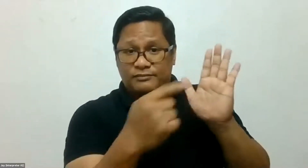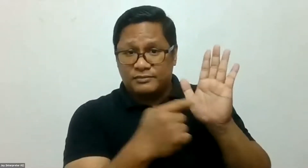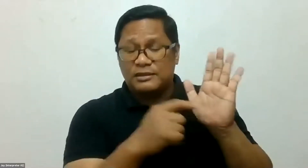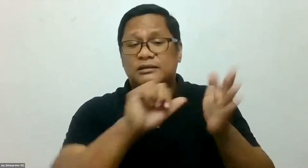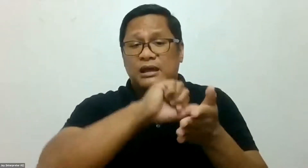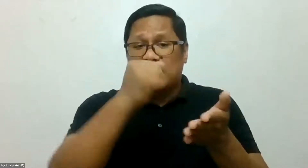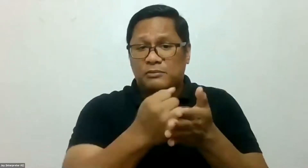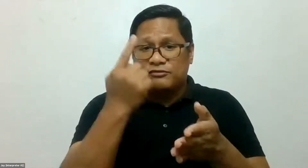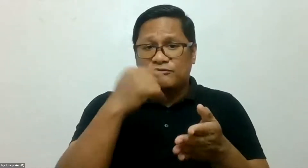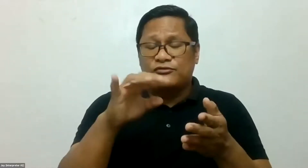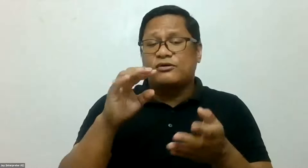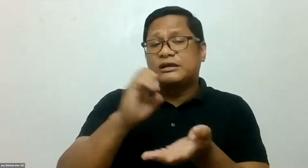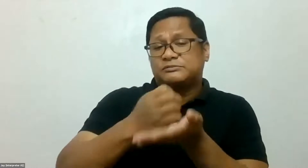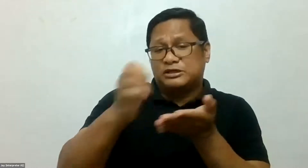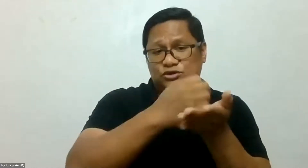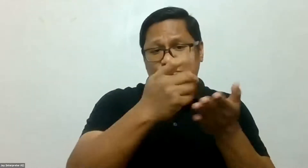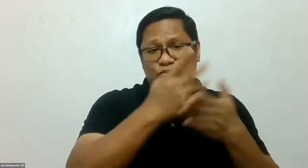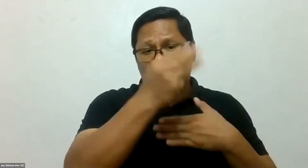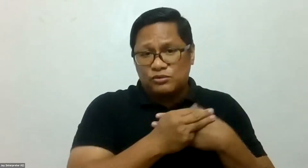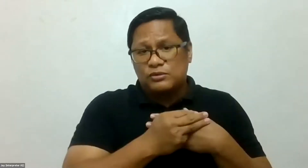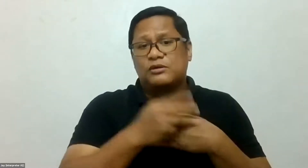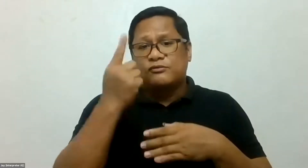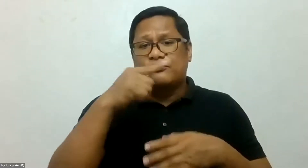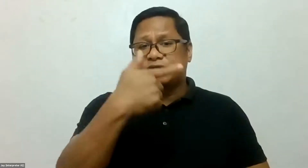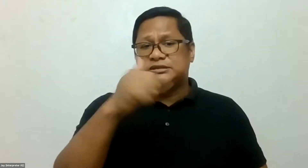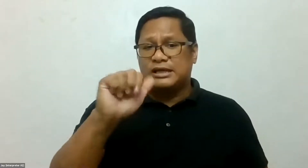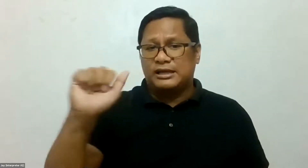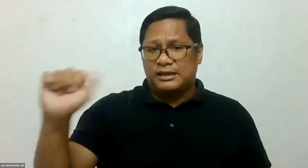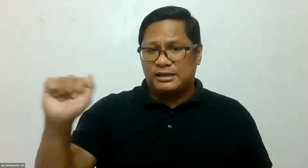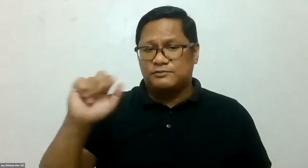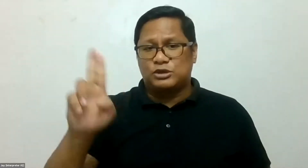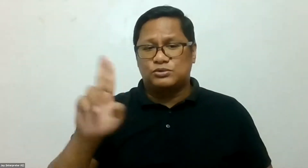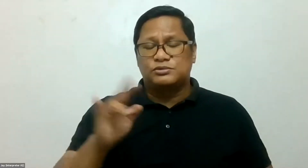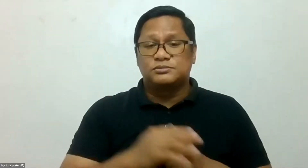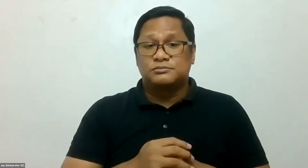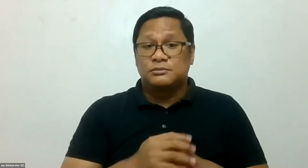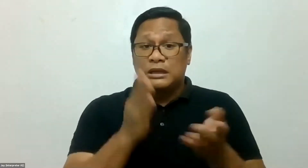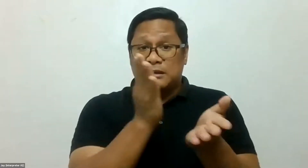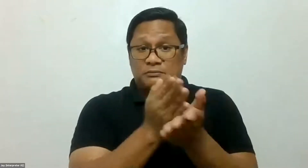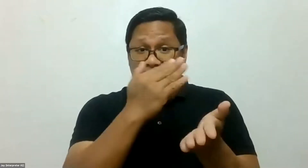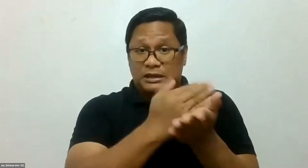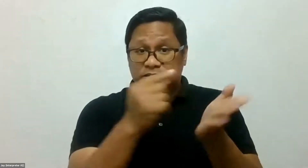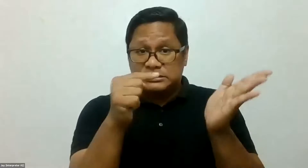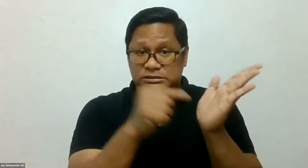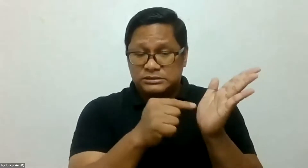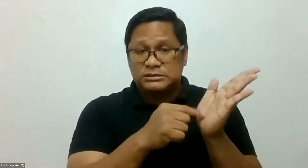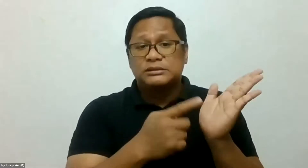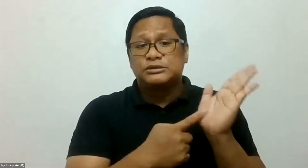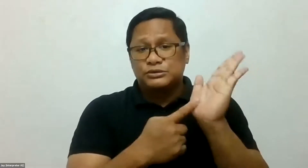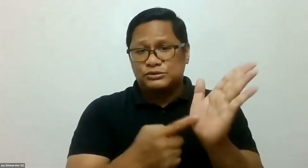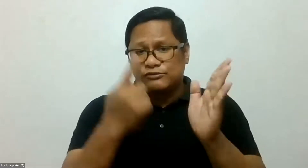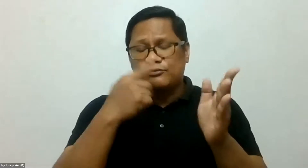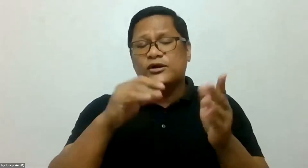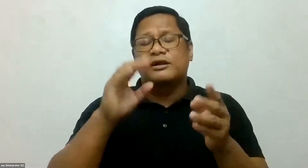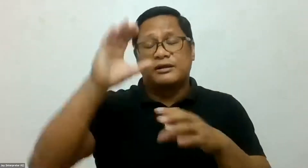National Expenditure Program as the basis for the GAA. Having this budget line item will secure the cancer funds will be